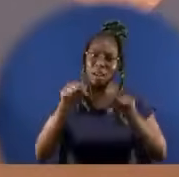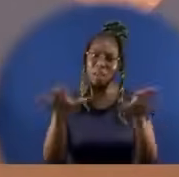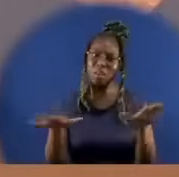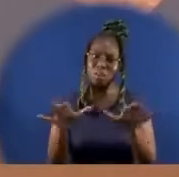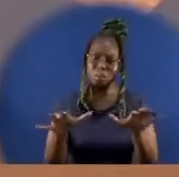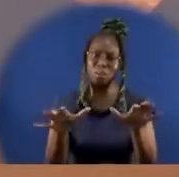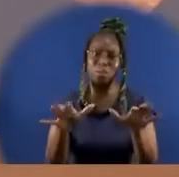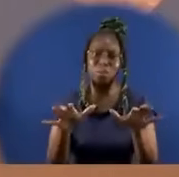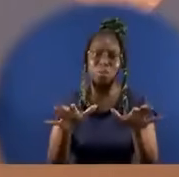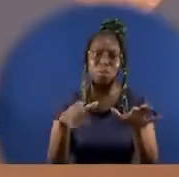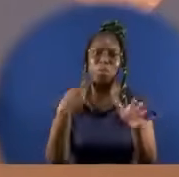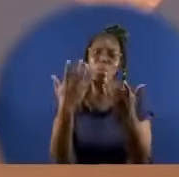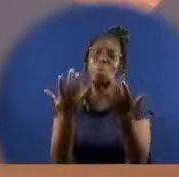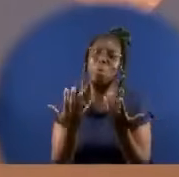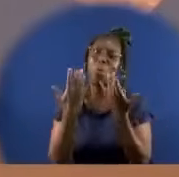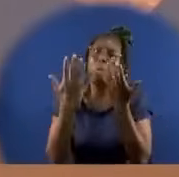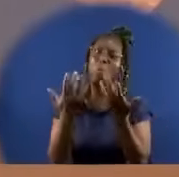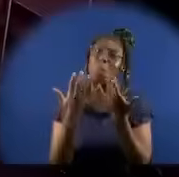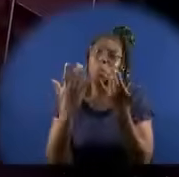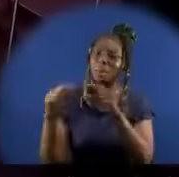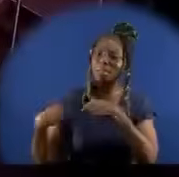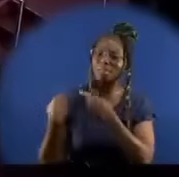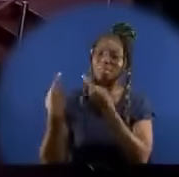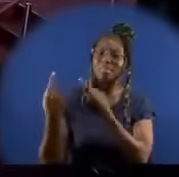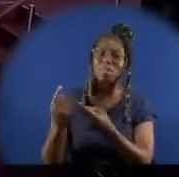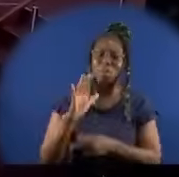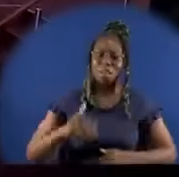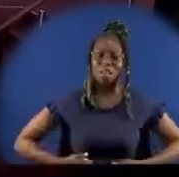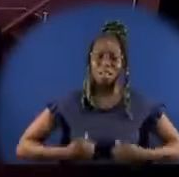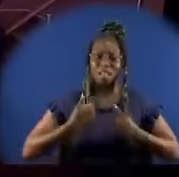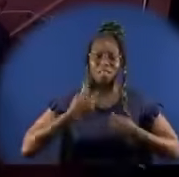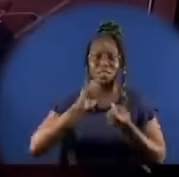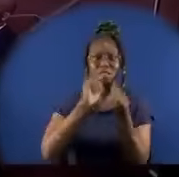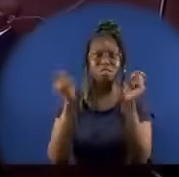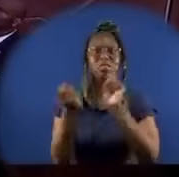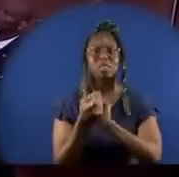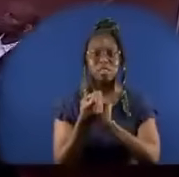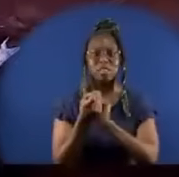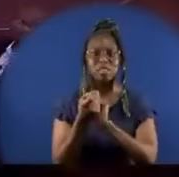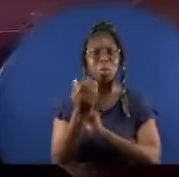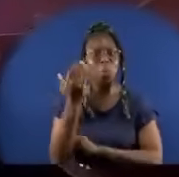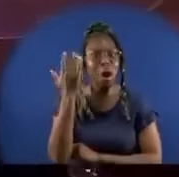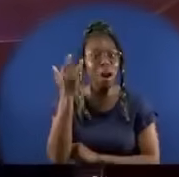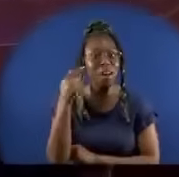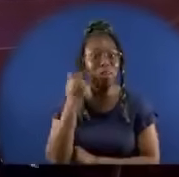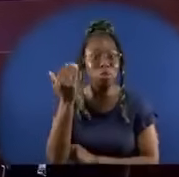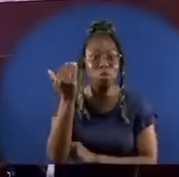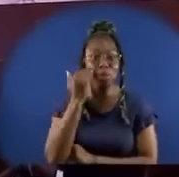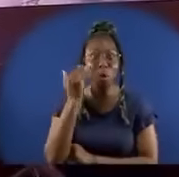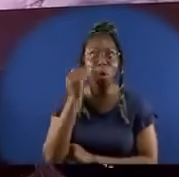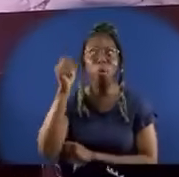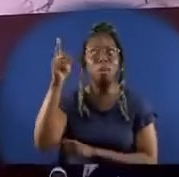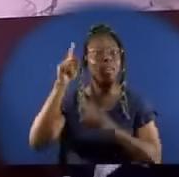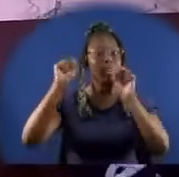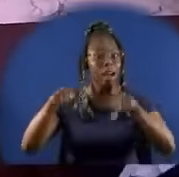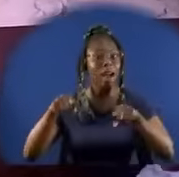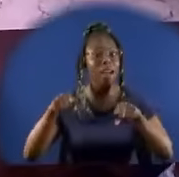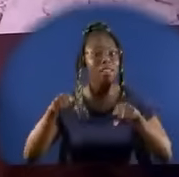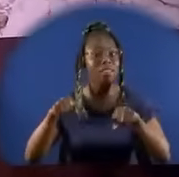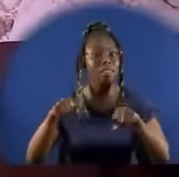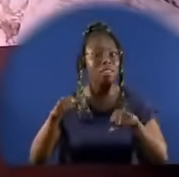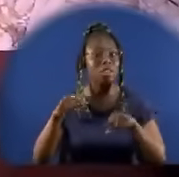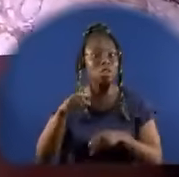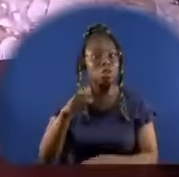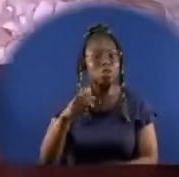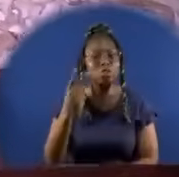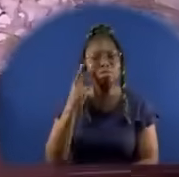you'll wait on him until your change comes. Because you know what he's able to do, you'll open up your mouth and say, do it, Jesus, do it.